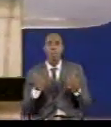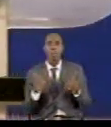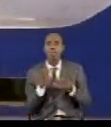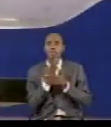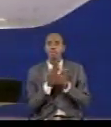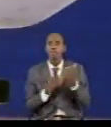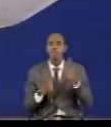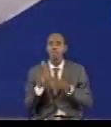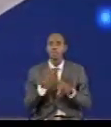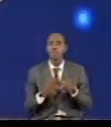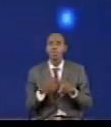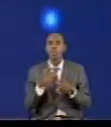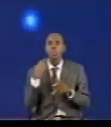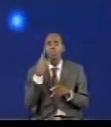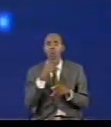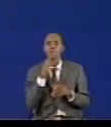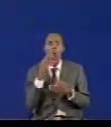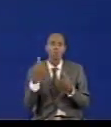were brought